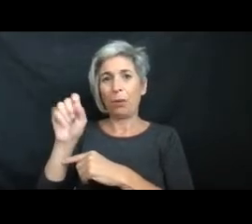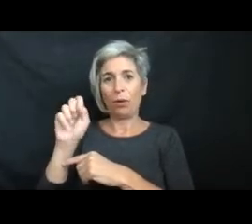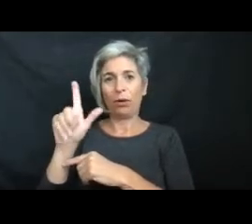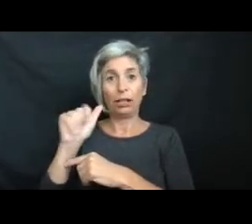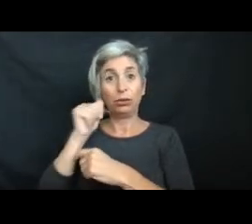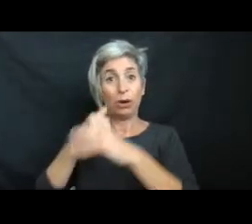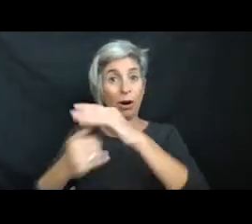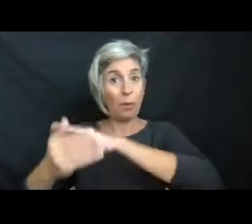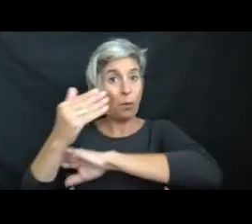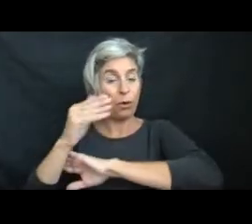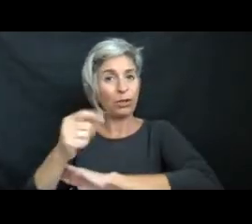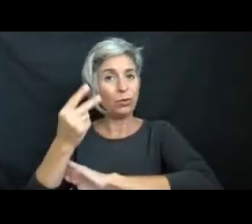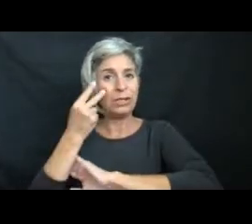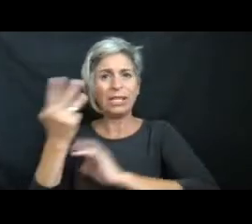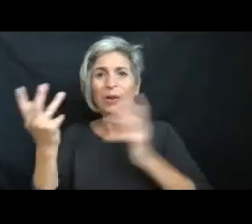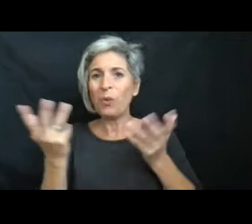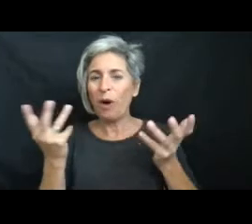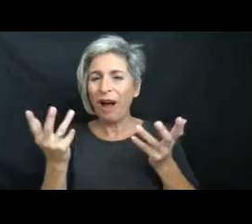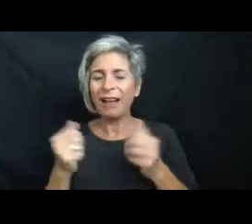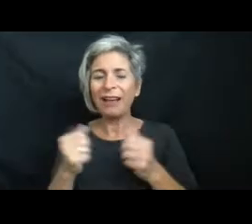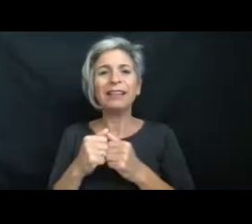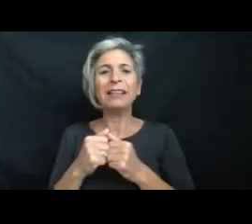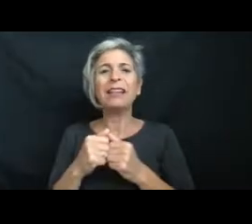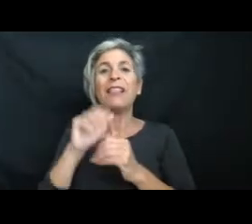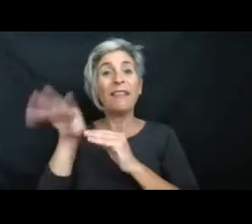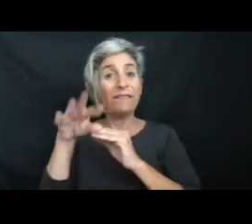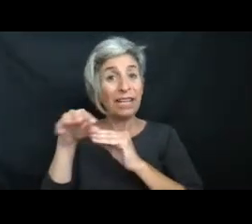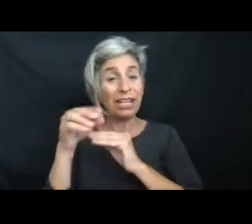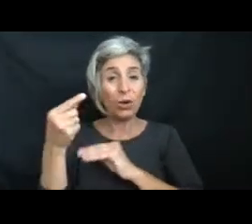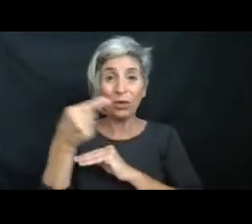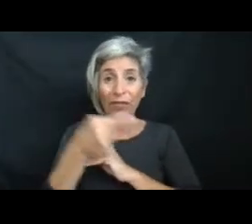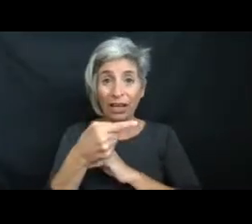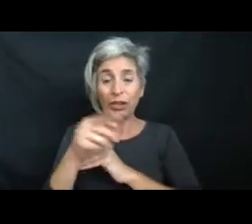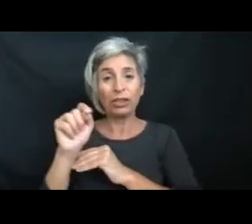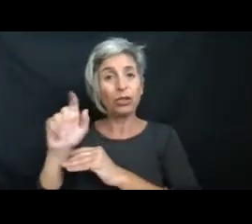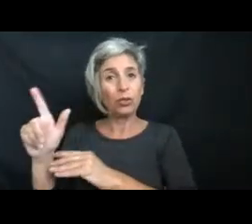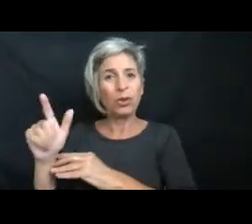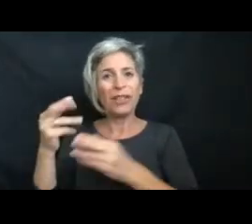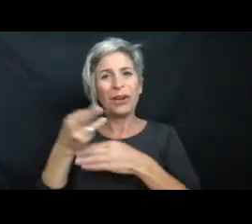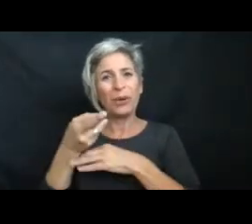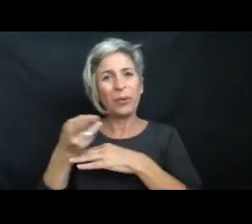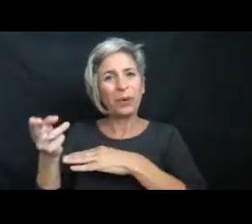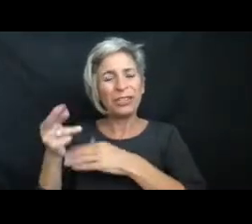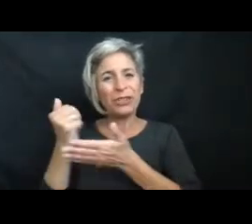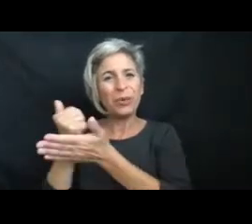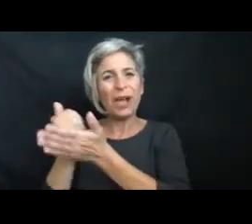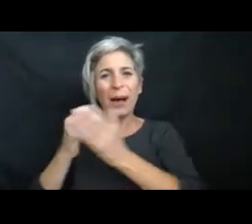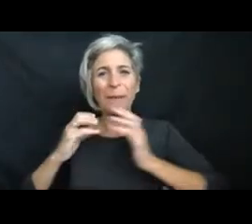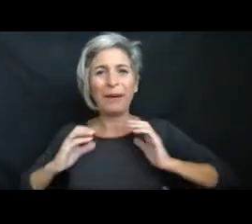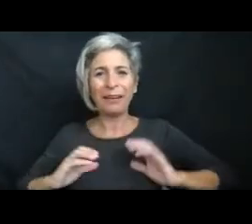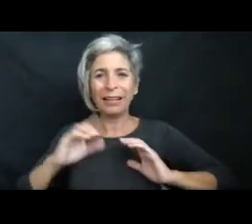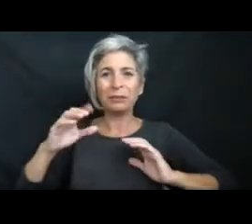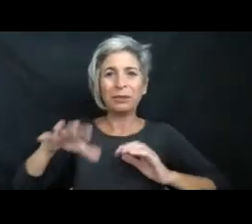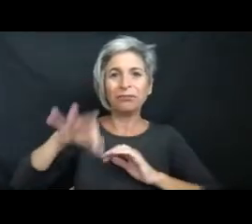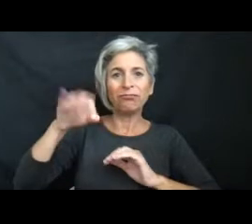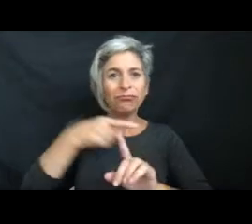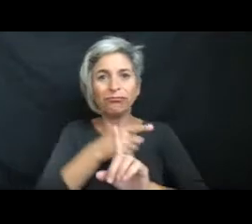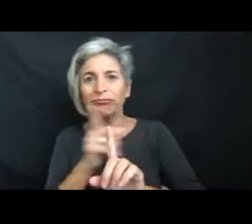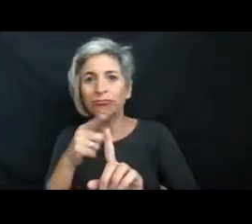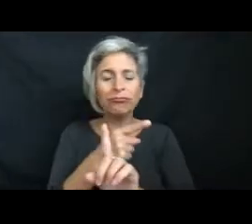will see our videos on there as a tool and a resource to help our customers navigate our